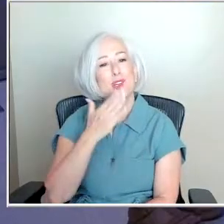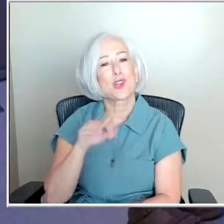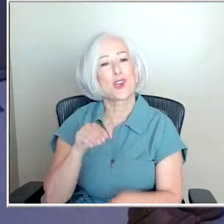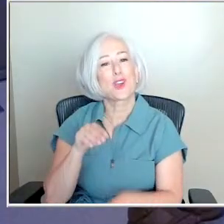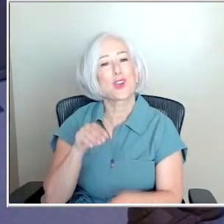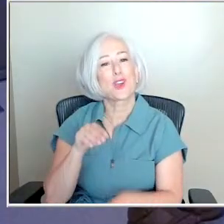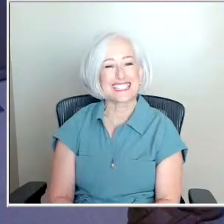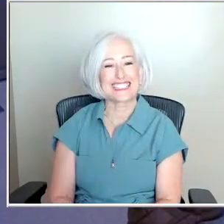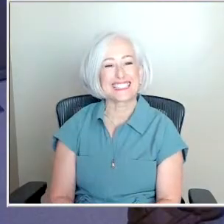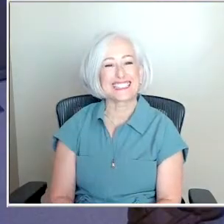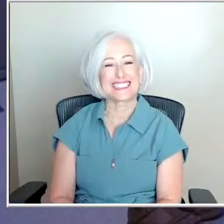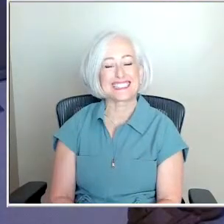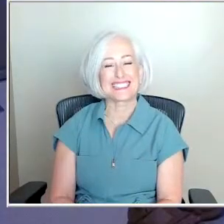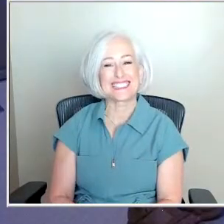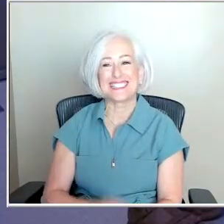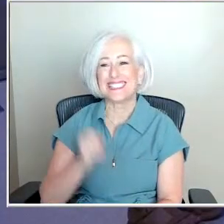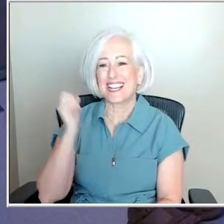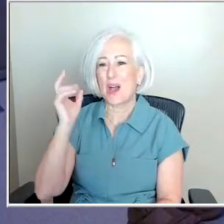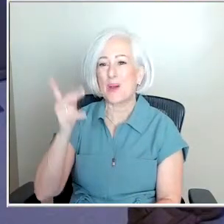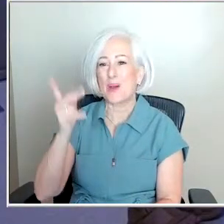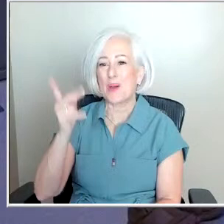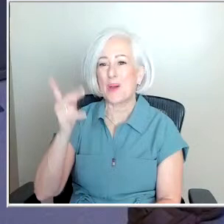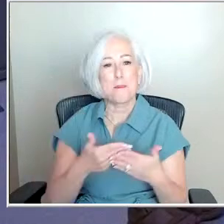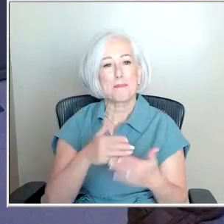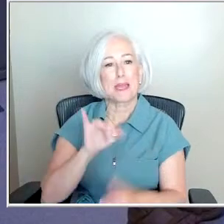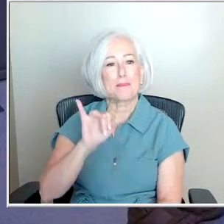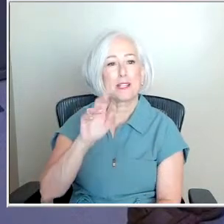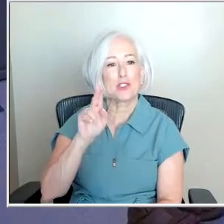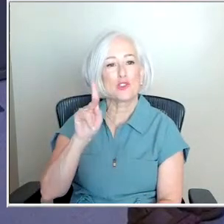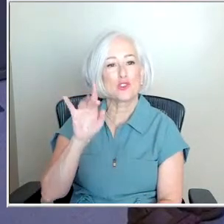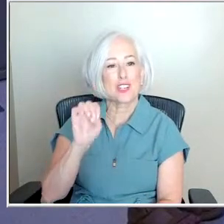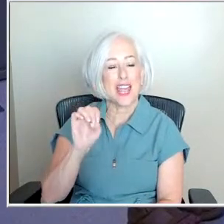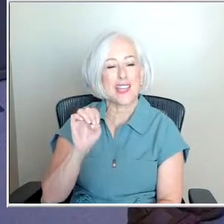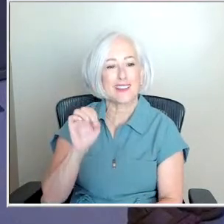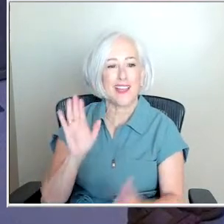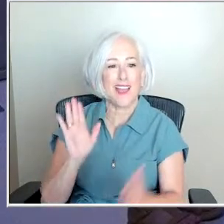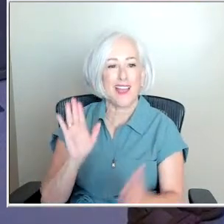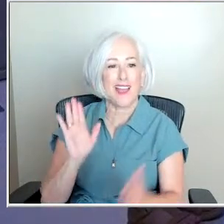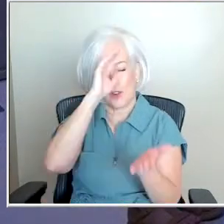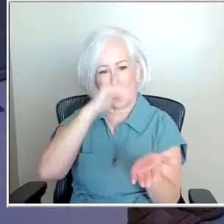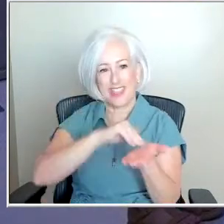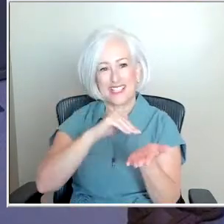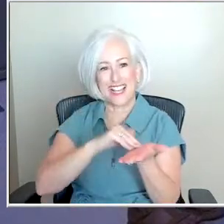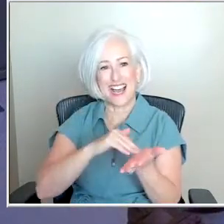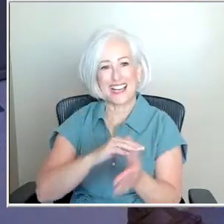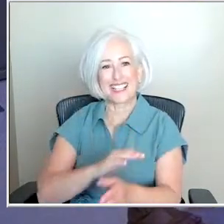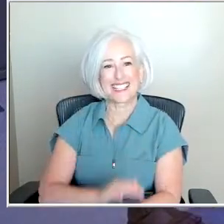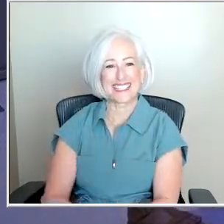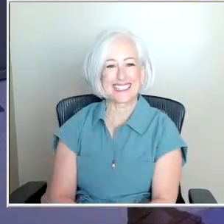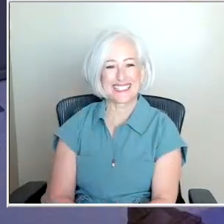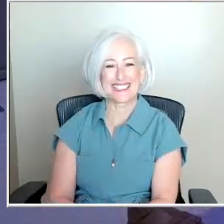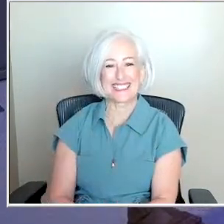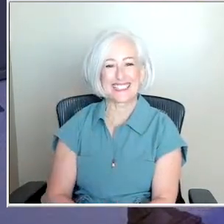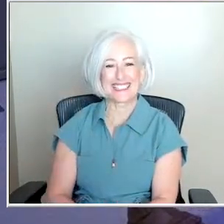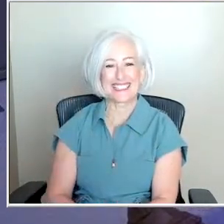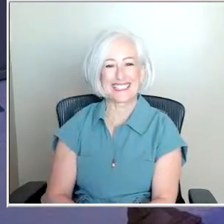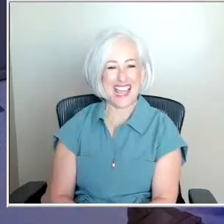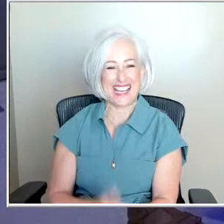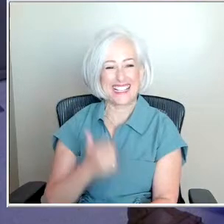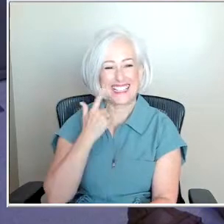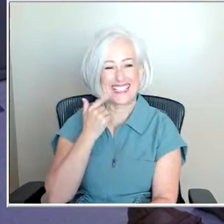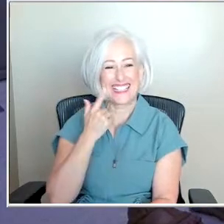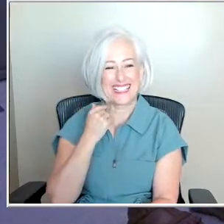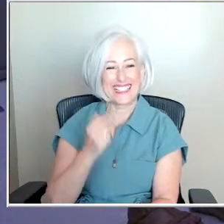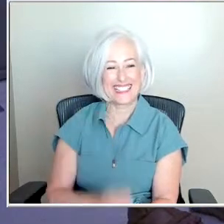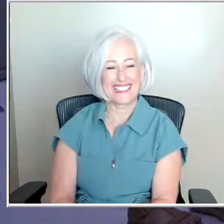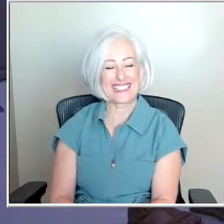right. David Jake, Can we give a little high five for the doc? One more high five one more. for the road. One for the road. All right,